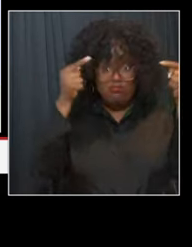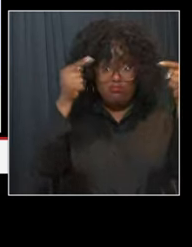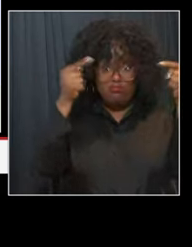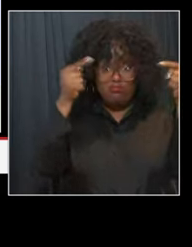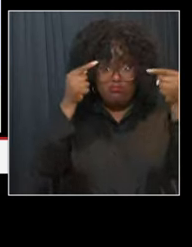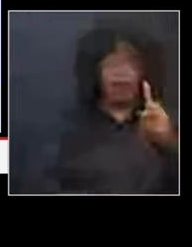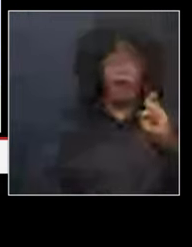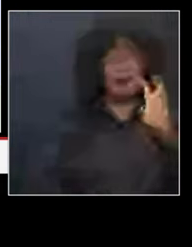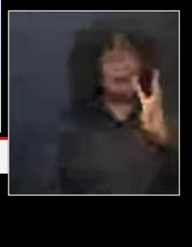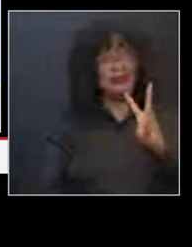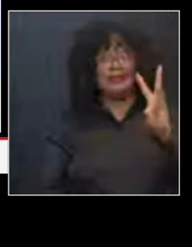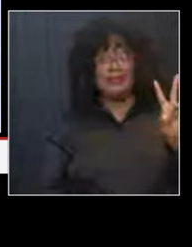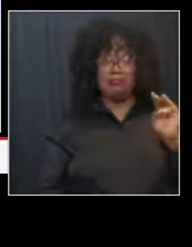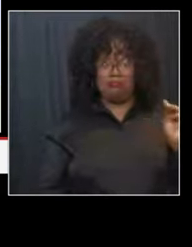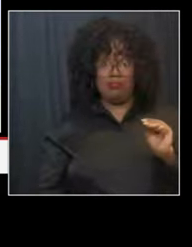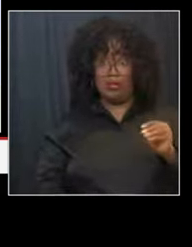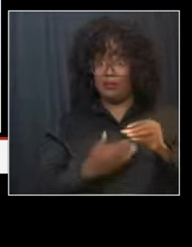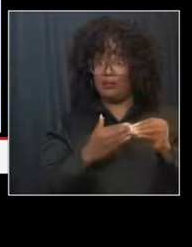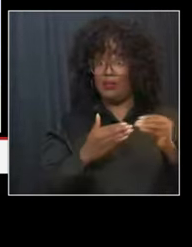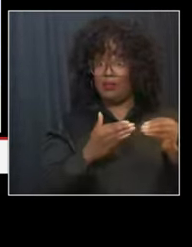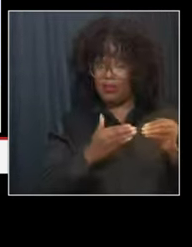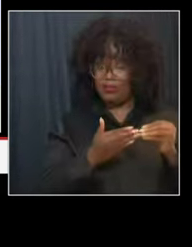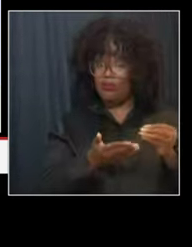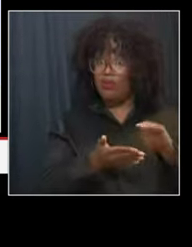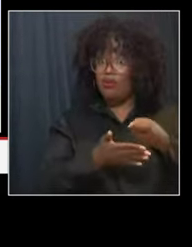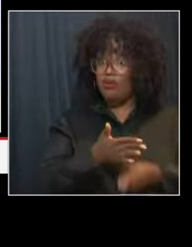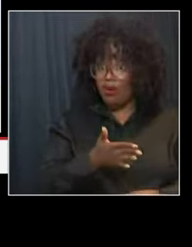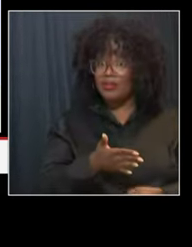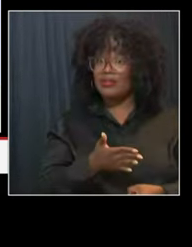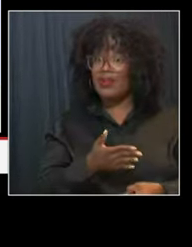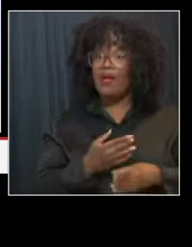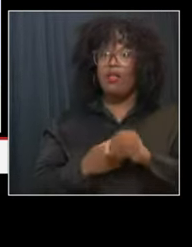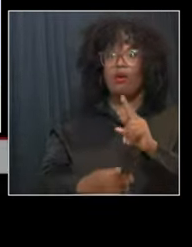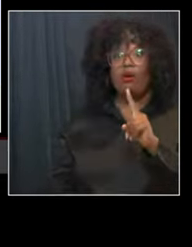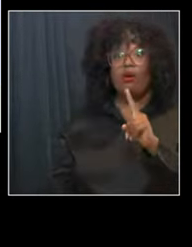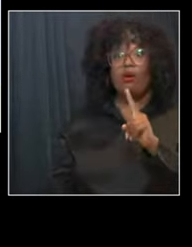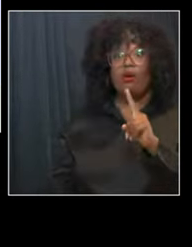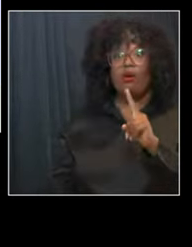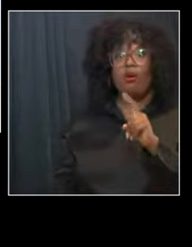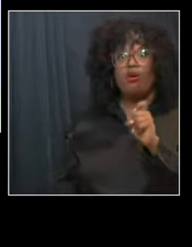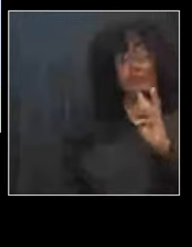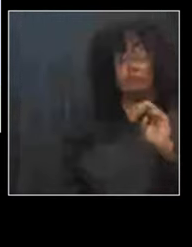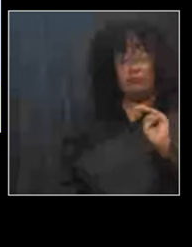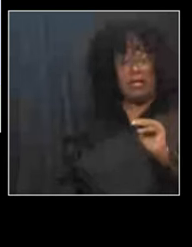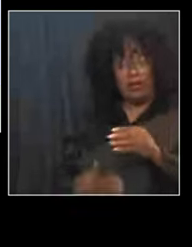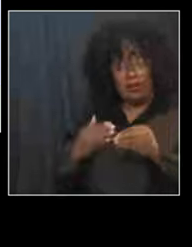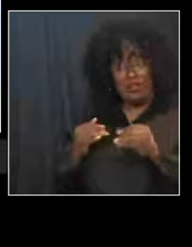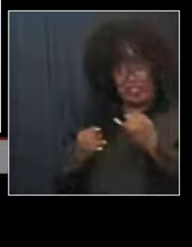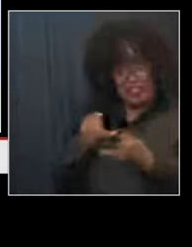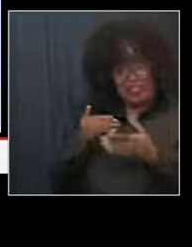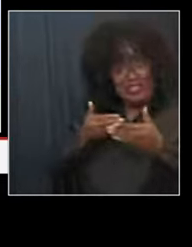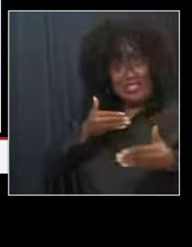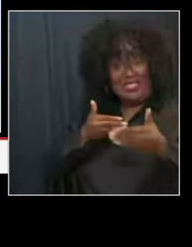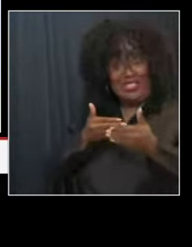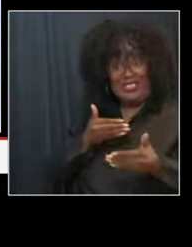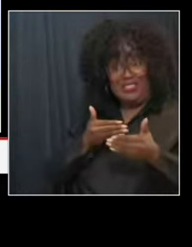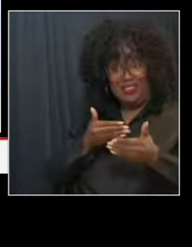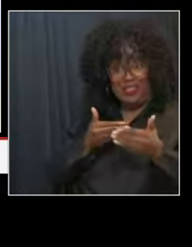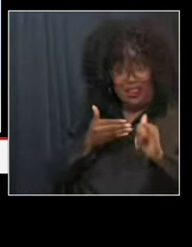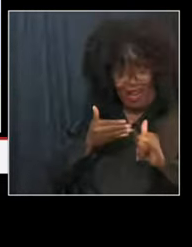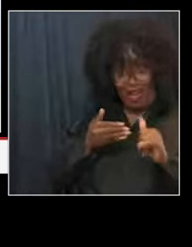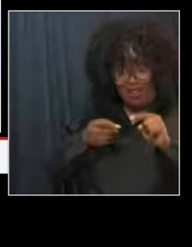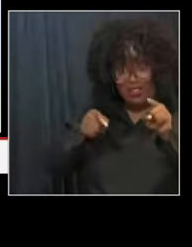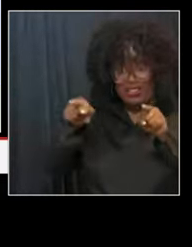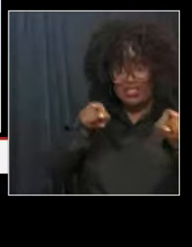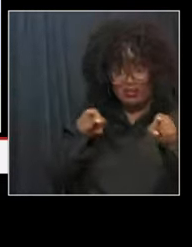and the $180 million going to the available for end of the year obligations, or do